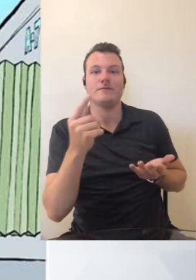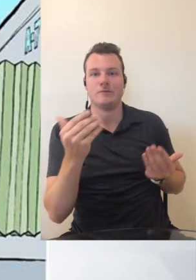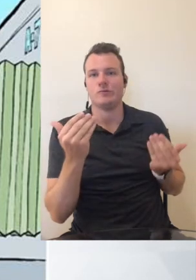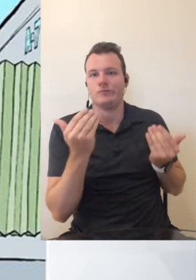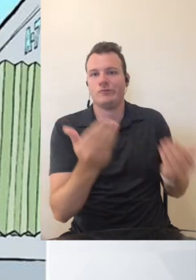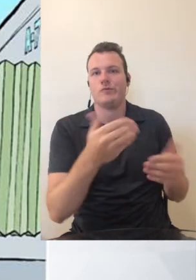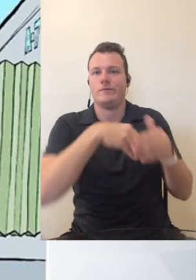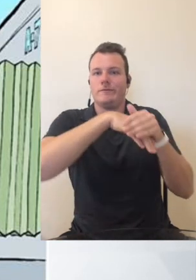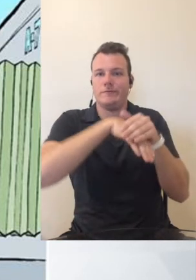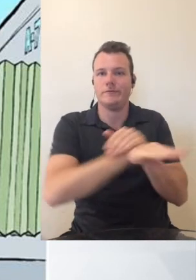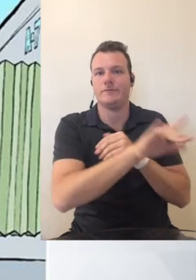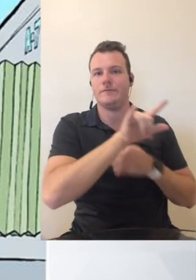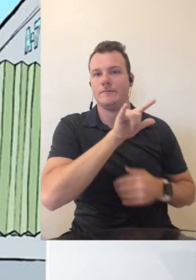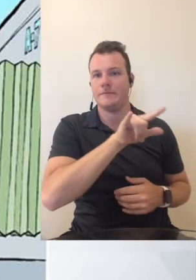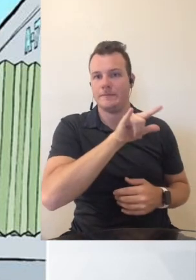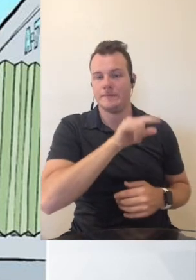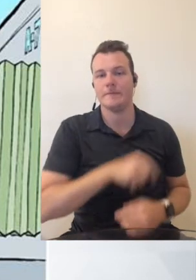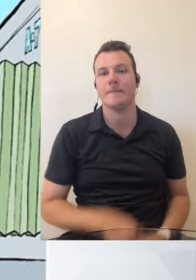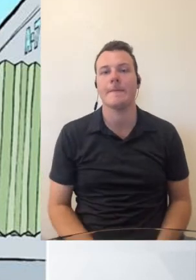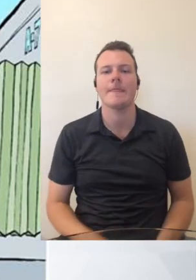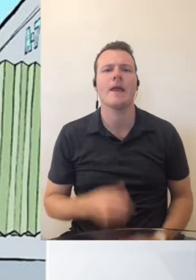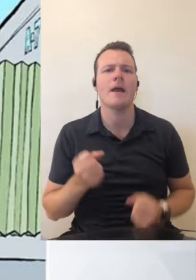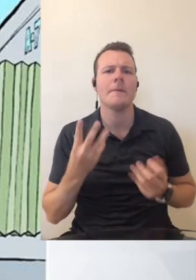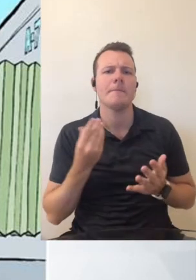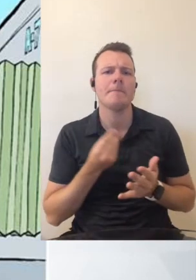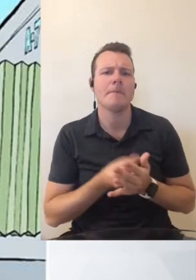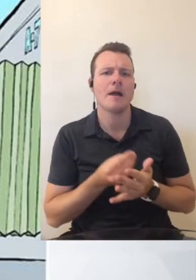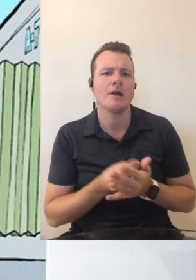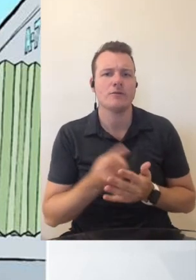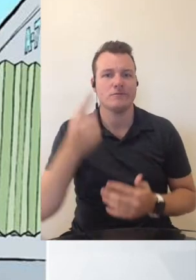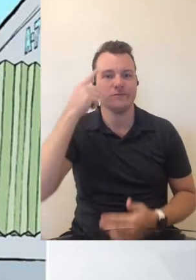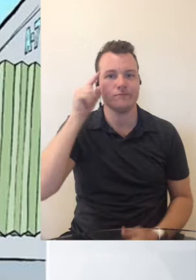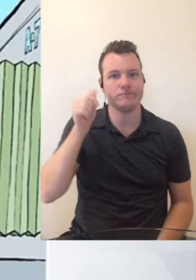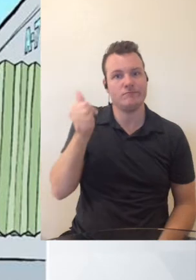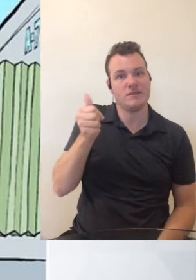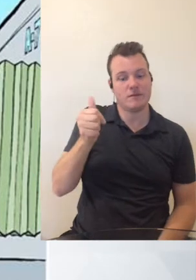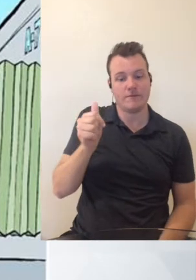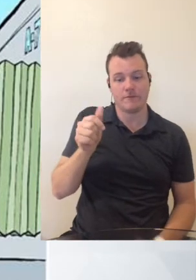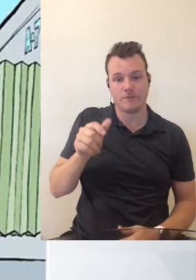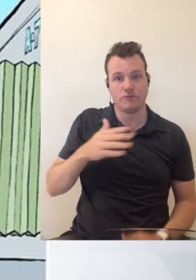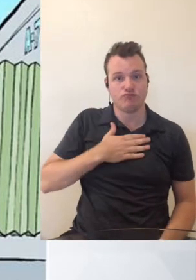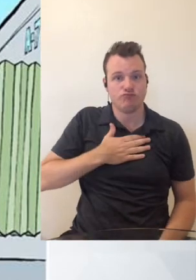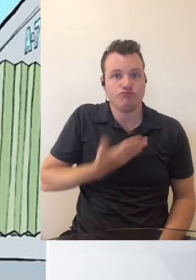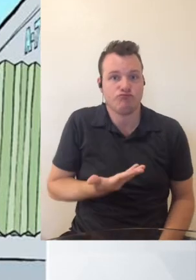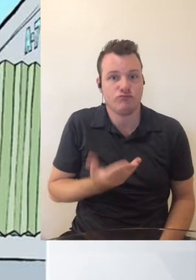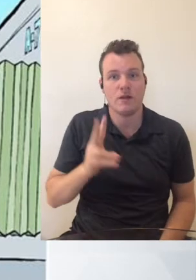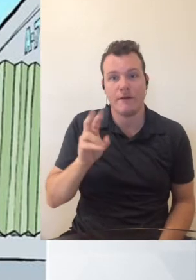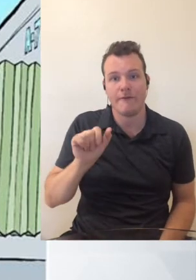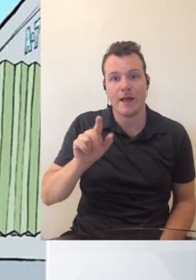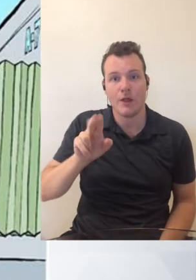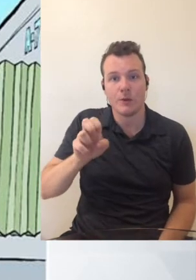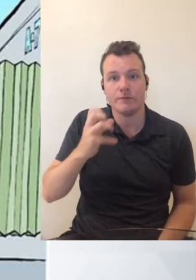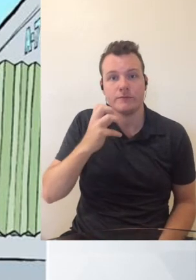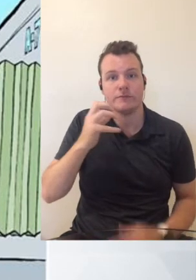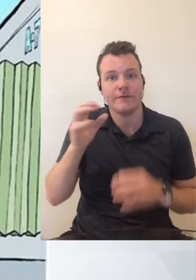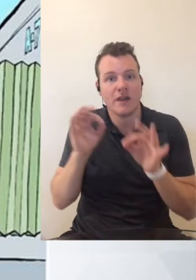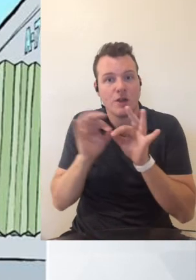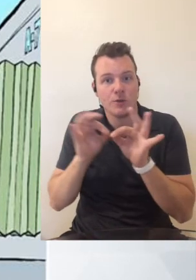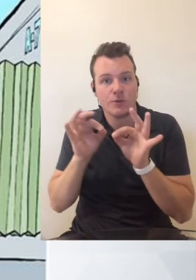plane. Now, how much money do you think this person is willing to give, or what's the